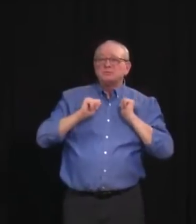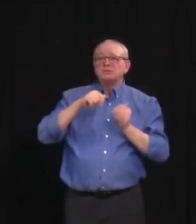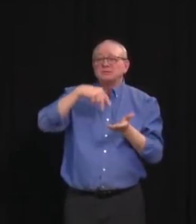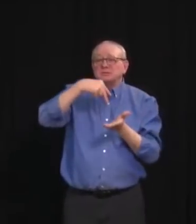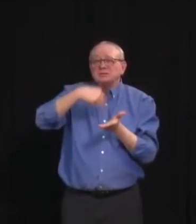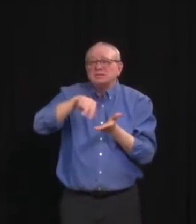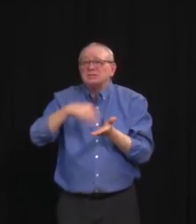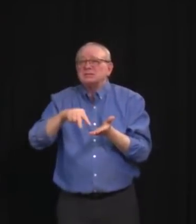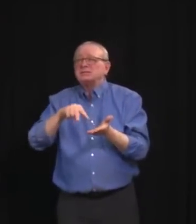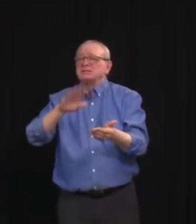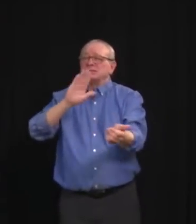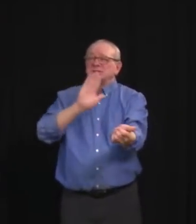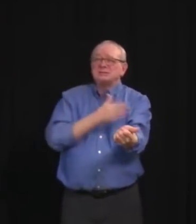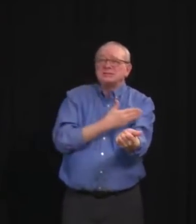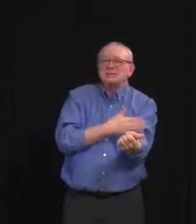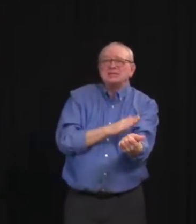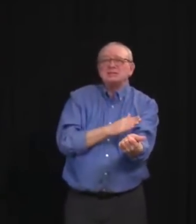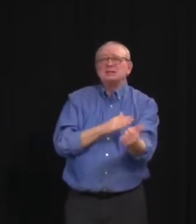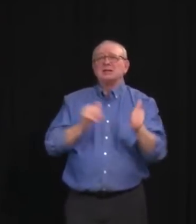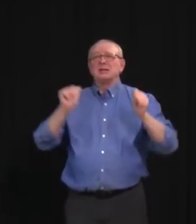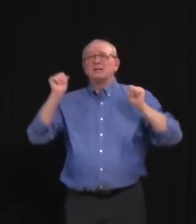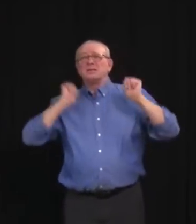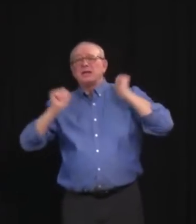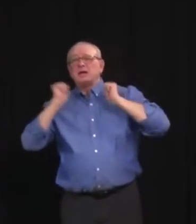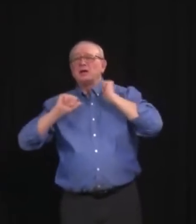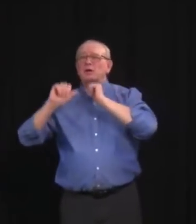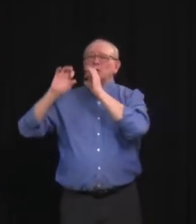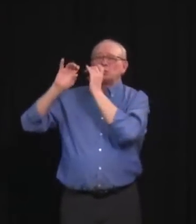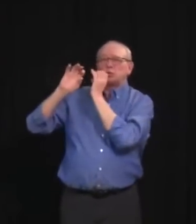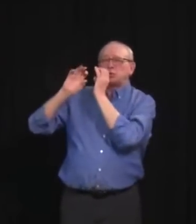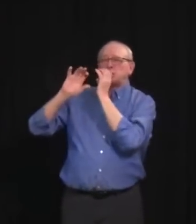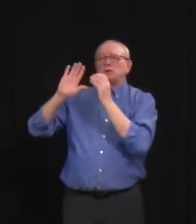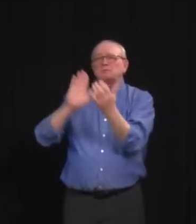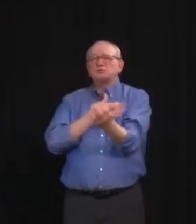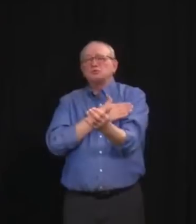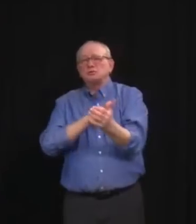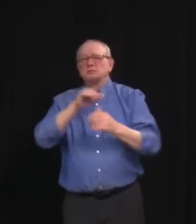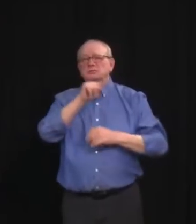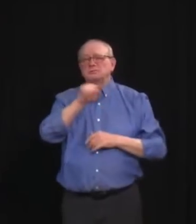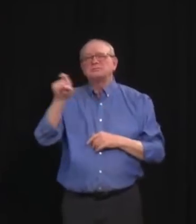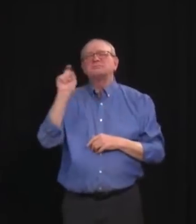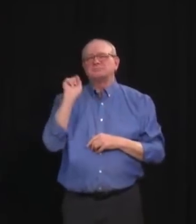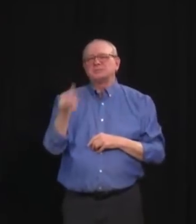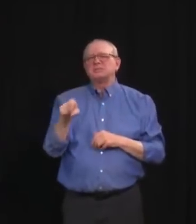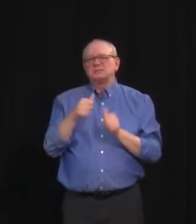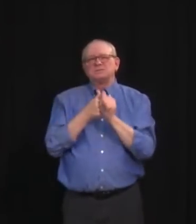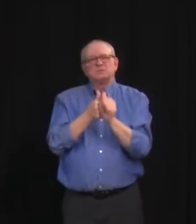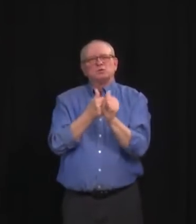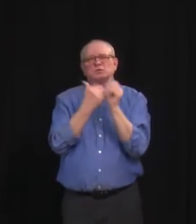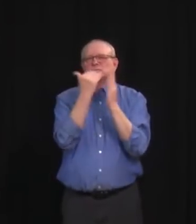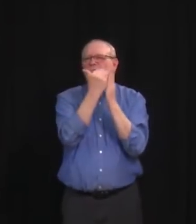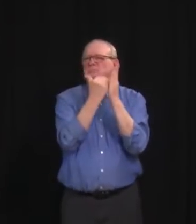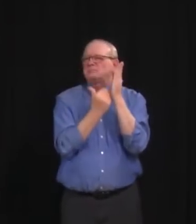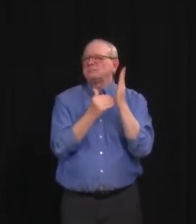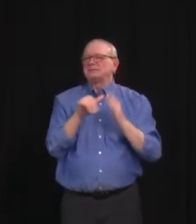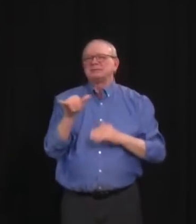must follow the same restrictions for youth sport, performance, and recreational activities in Step